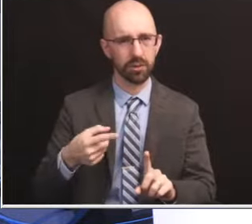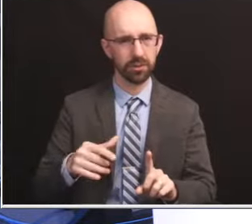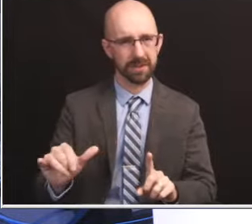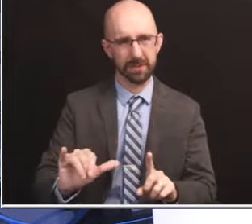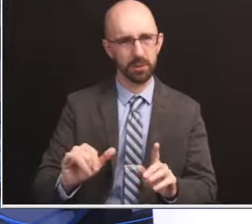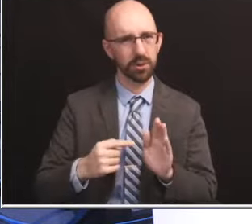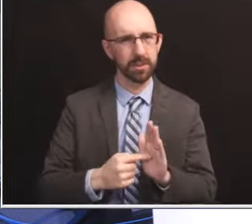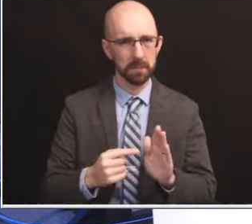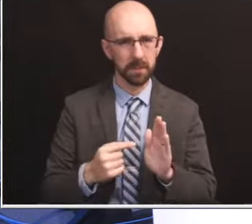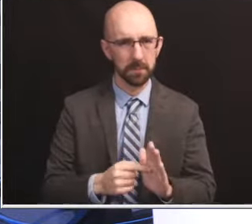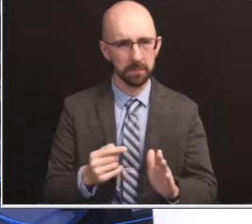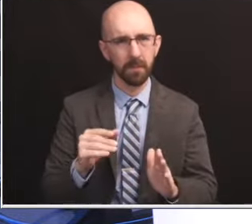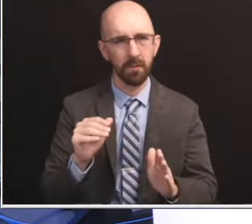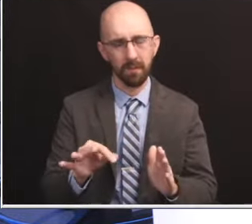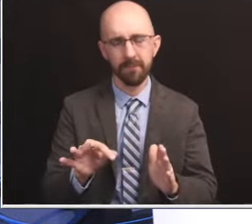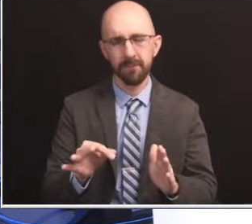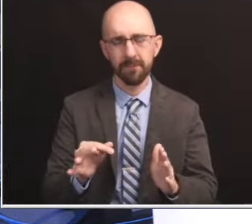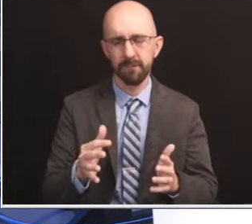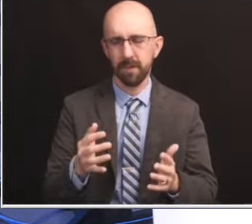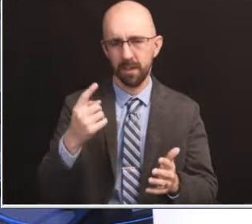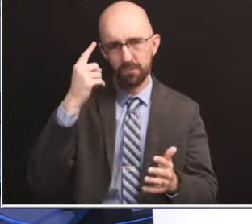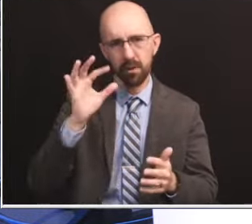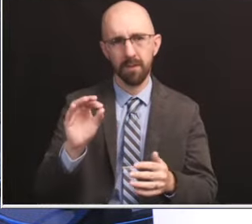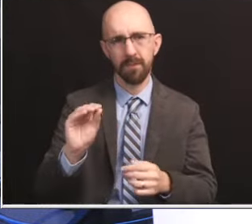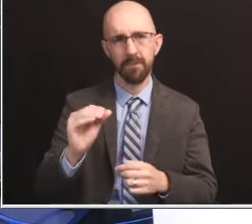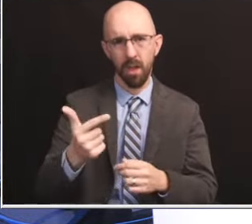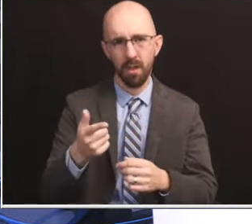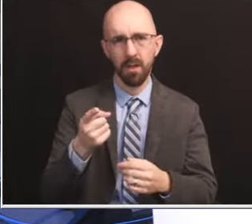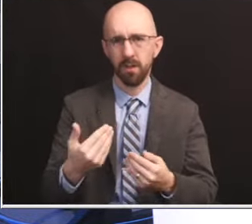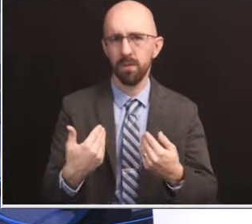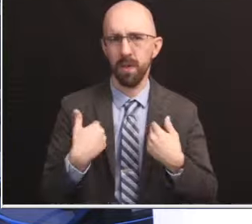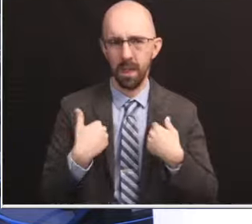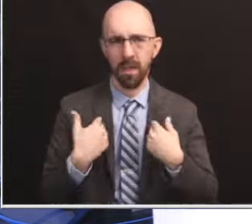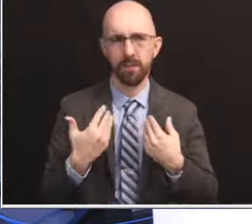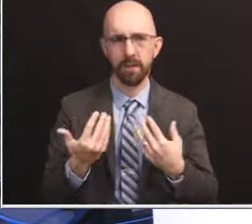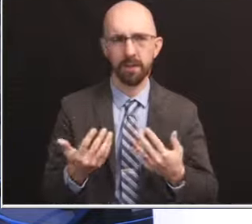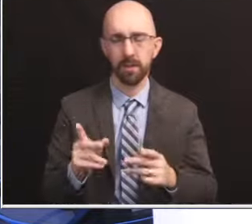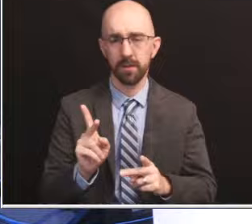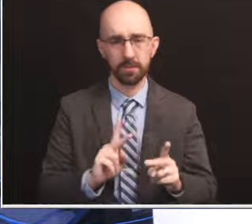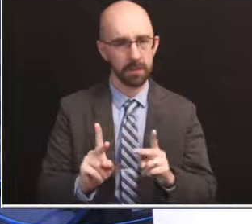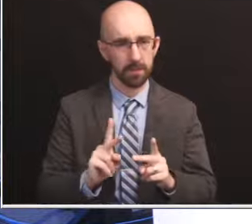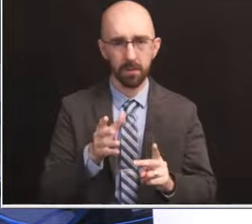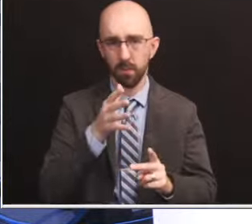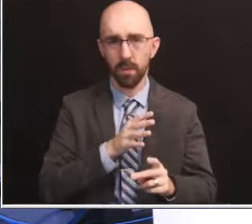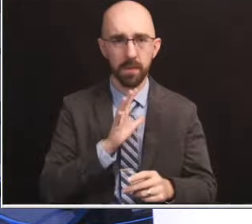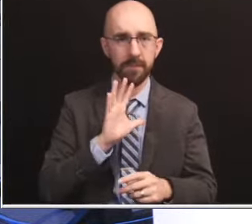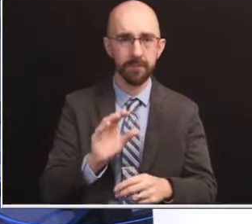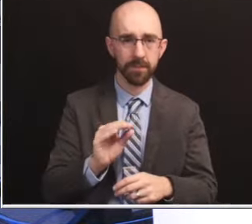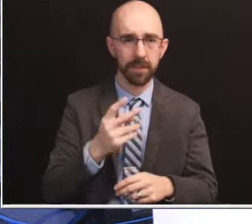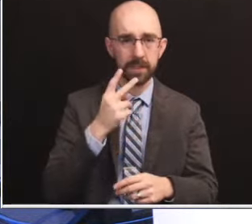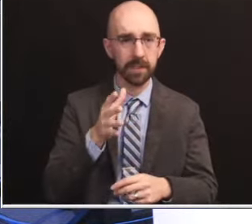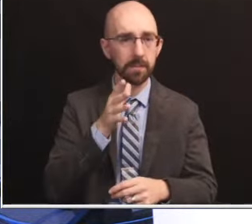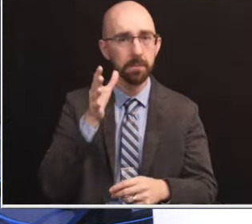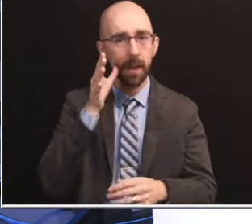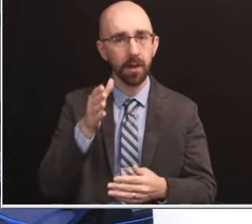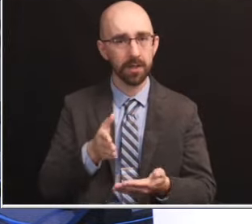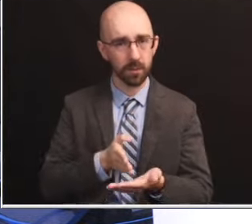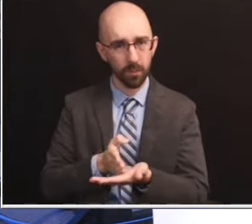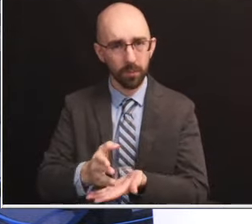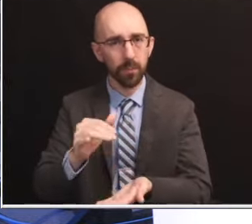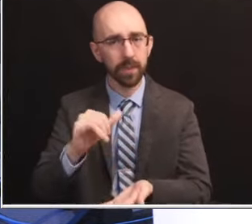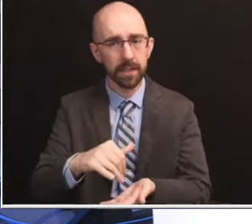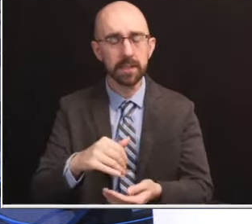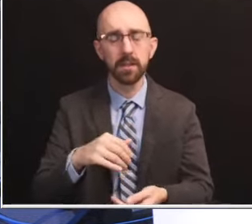symptoms of the brain fog. So you've got women in their 50s are seeing their parents go down this road. They're getting